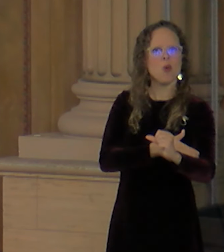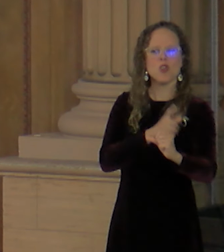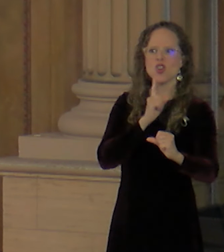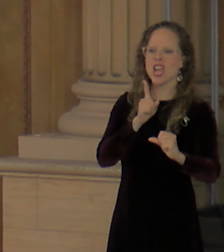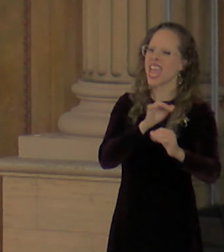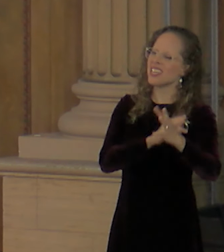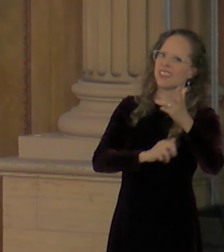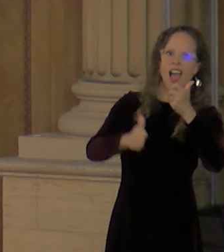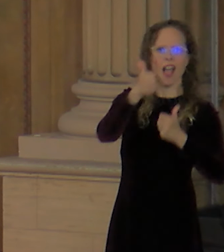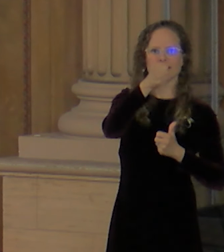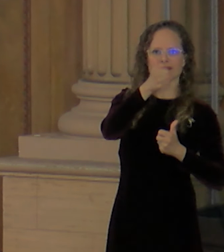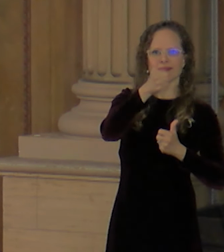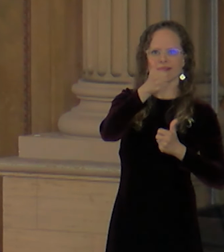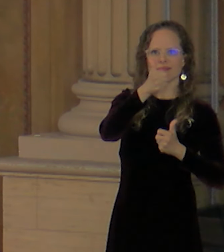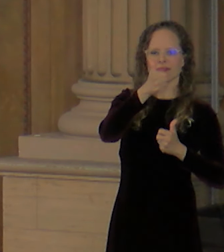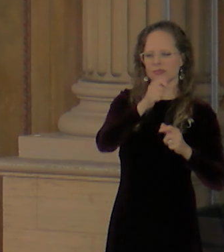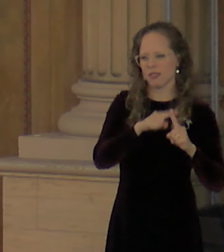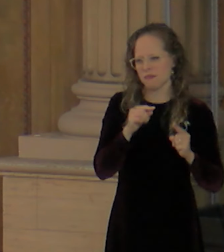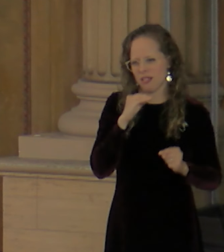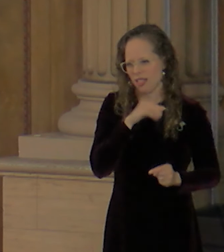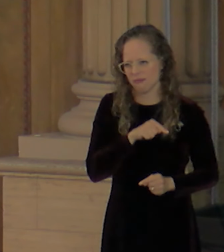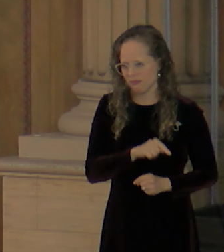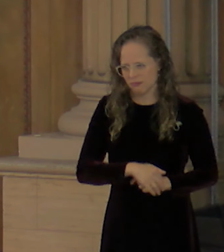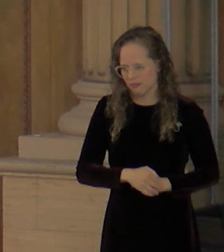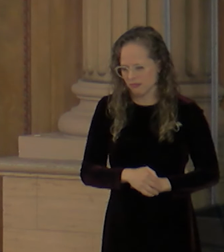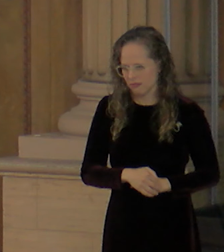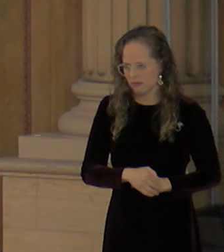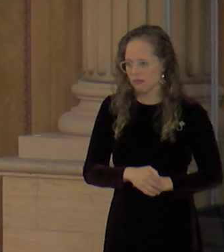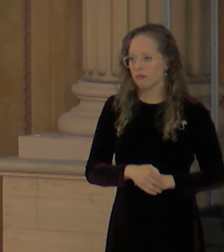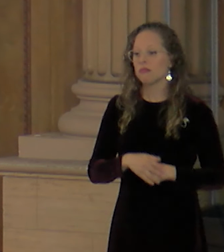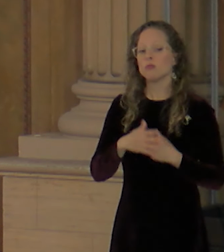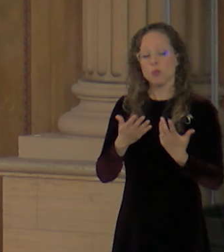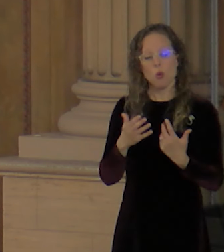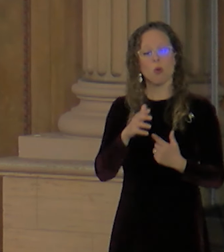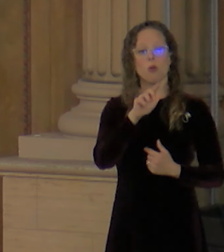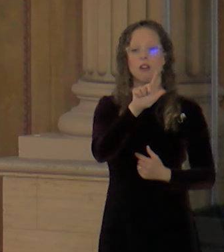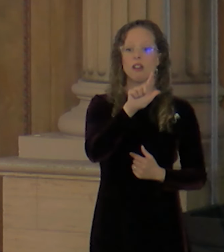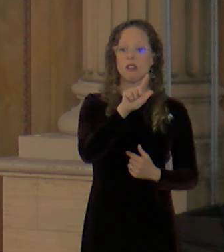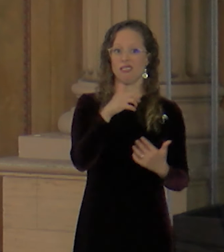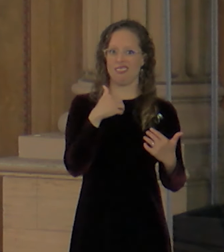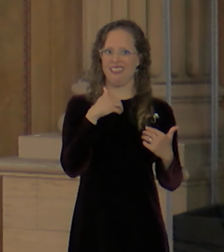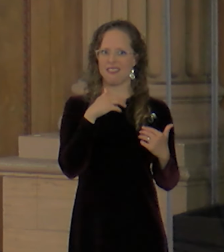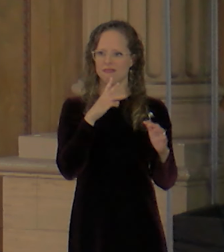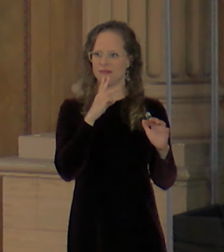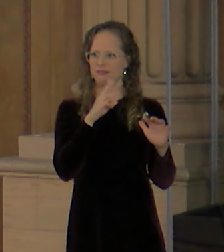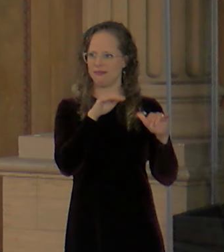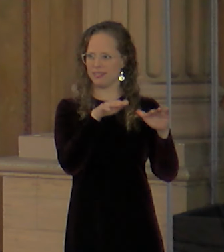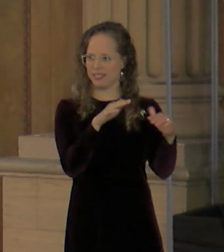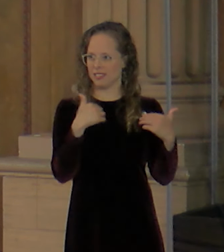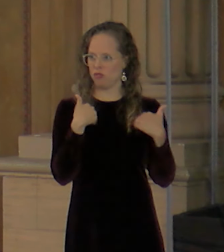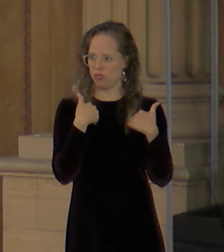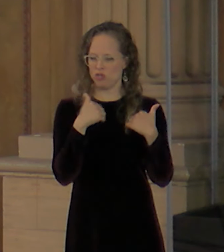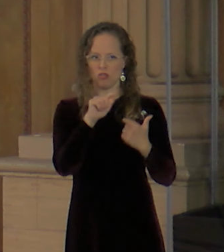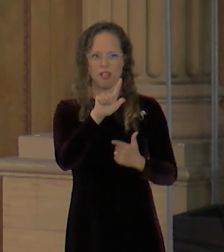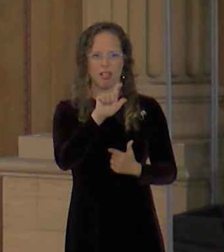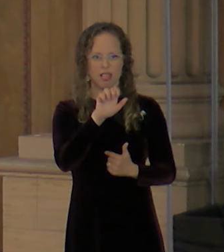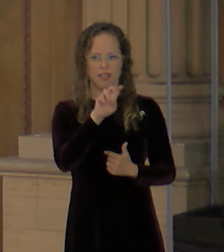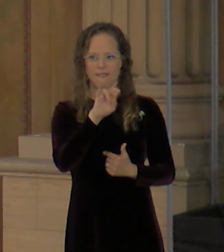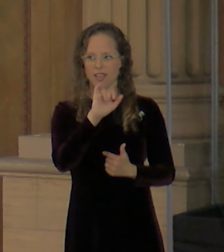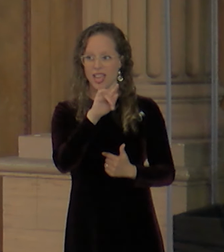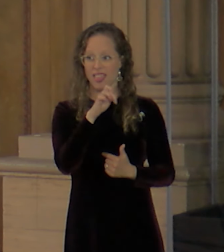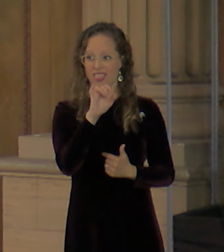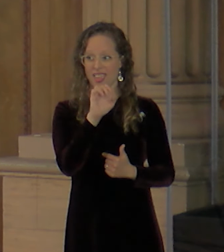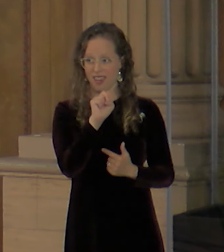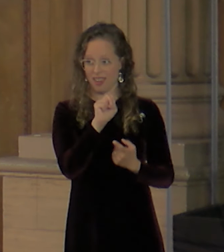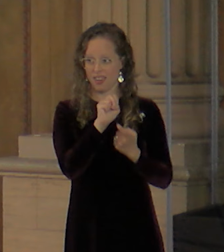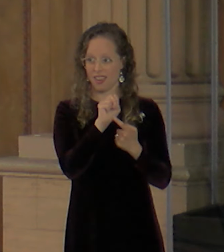So Leviathan mimics God and convinces people that he is God, but God has no equal. And in